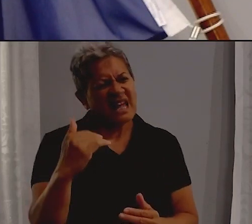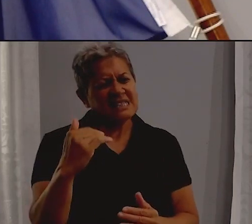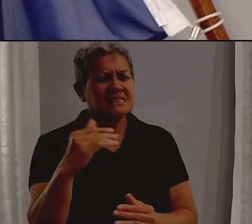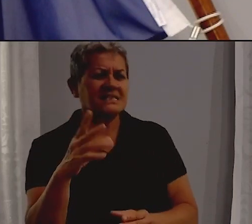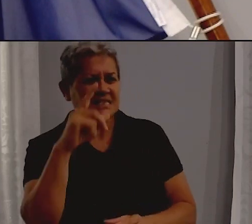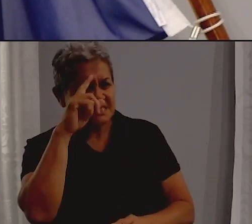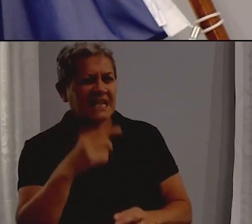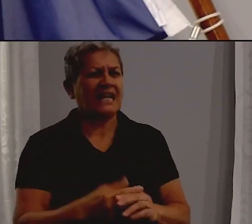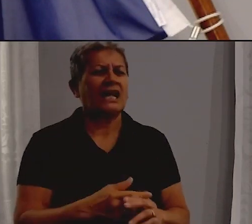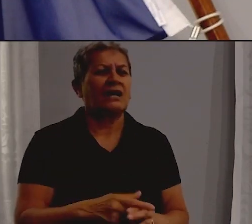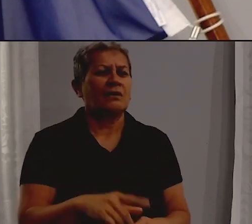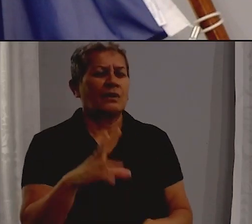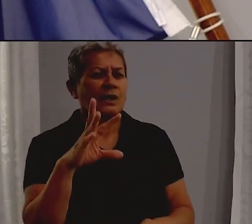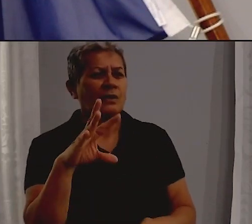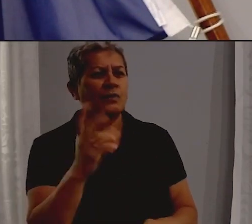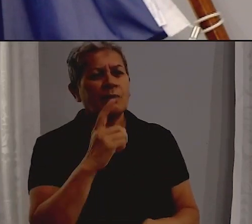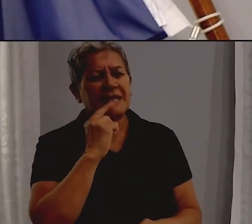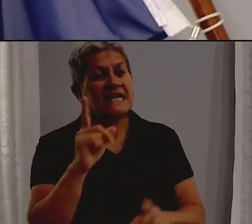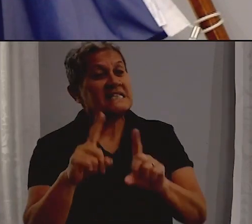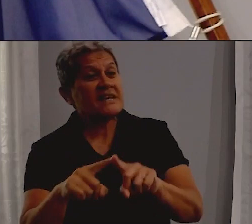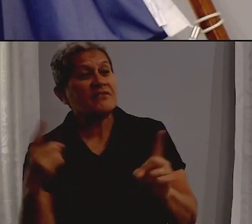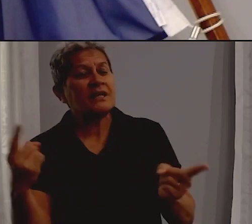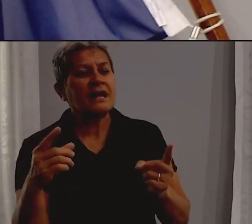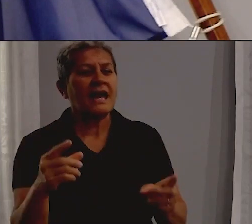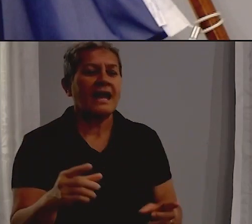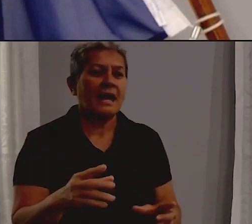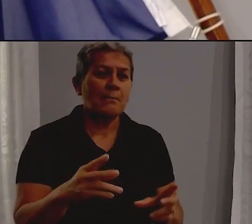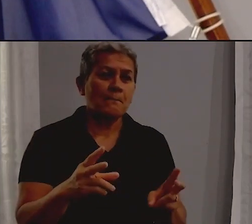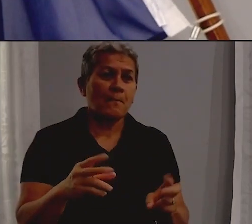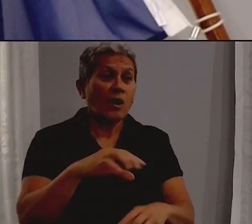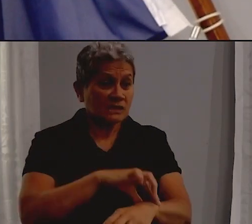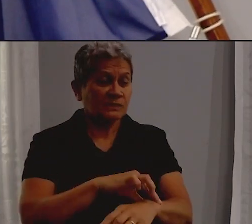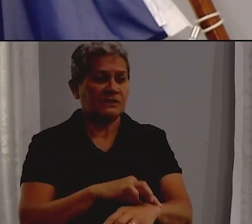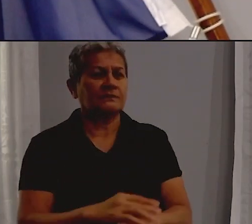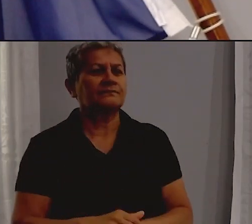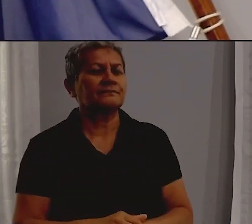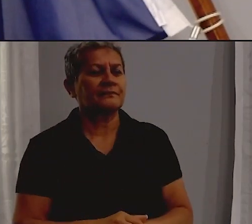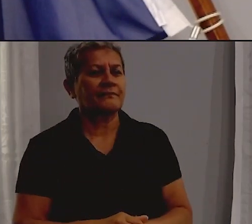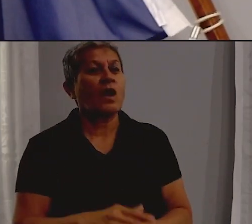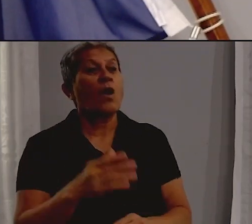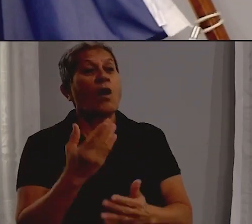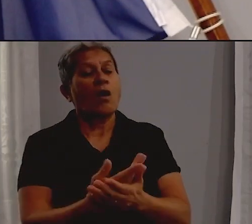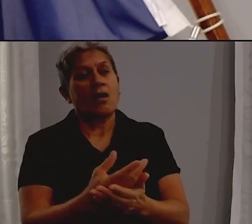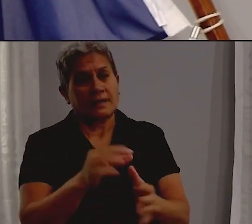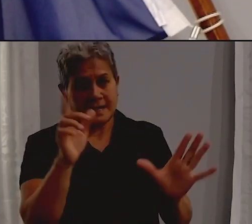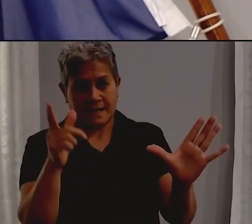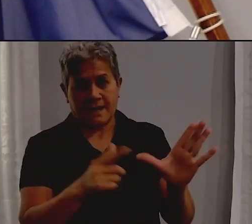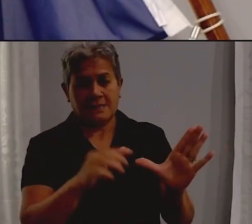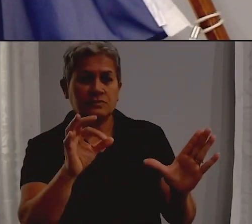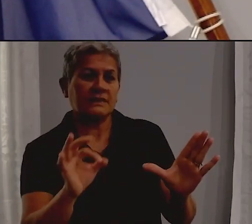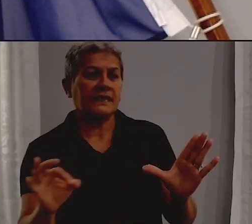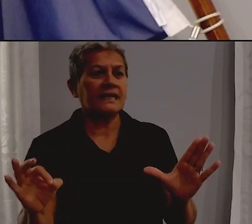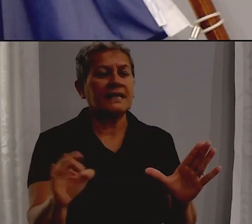separate isolation facility staffed by doctors and nurses. On Aitutaki, the hospital will become